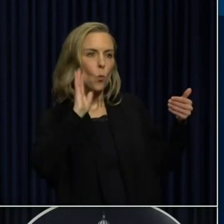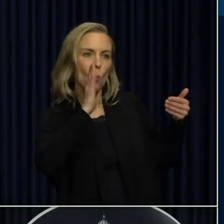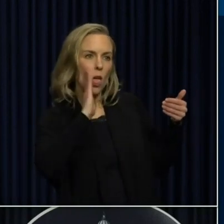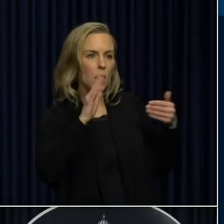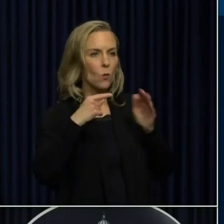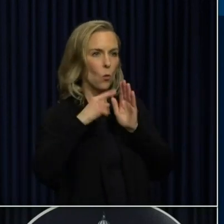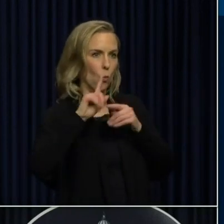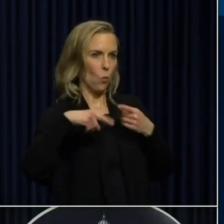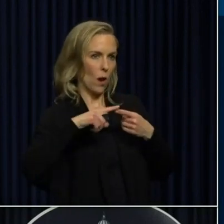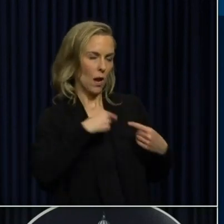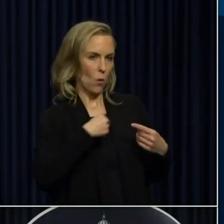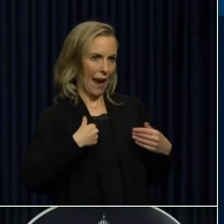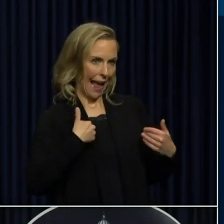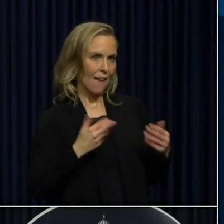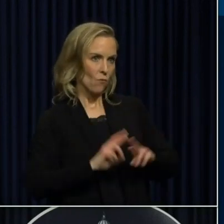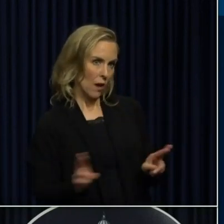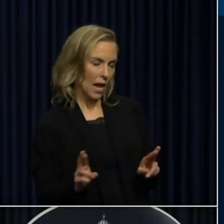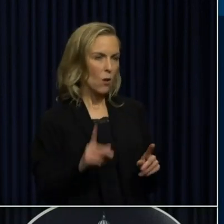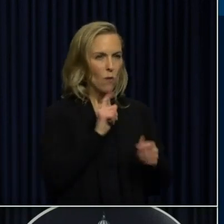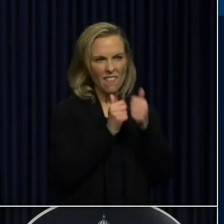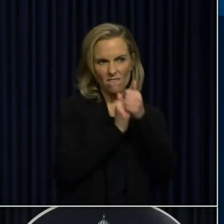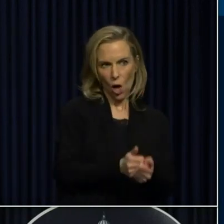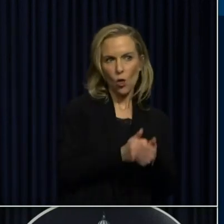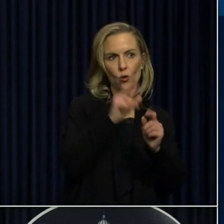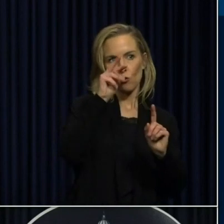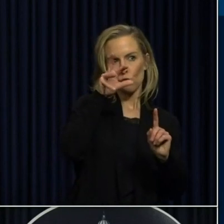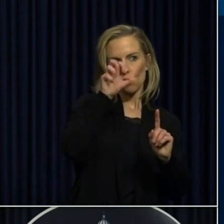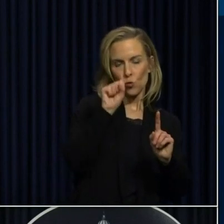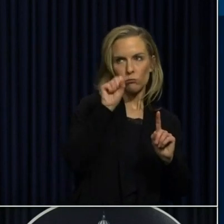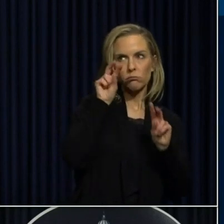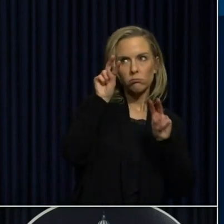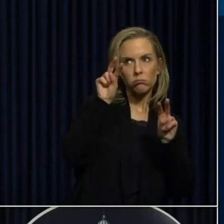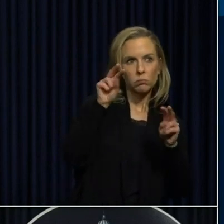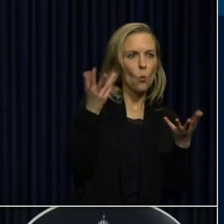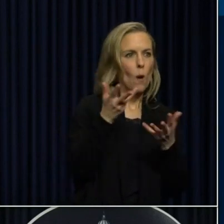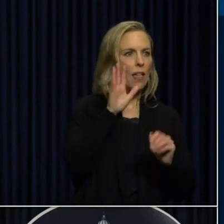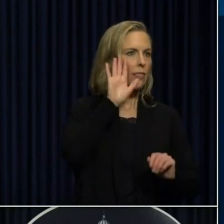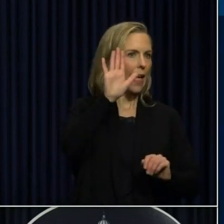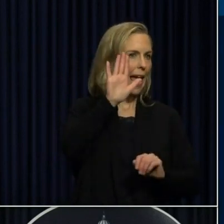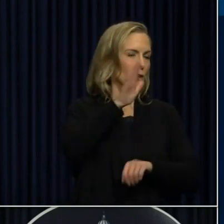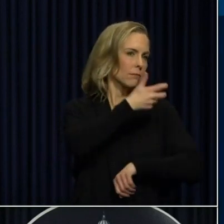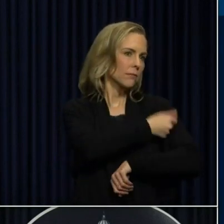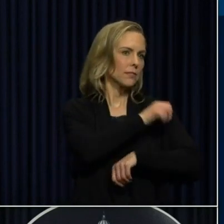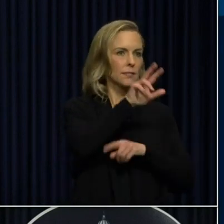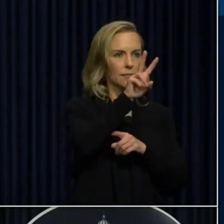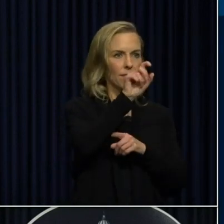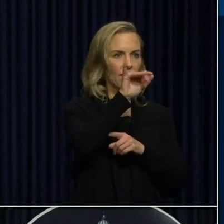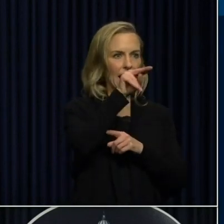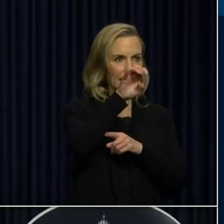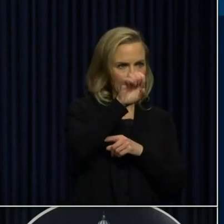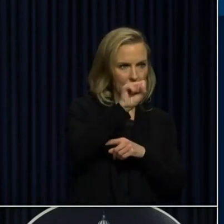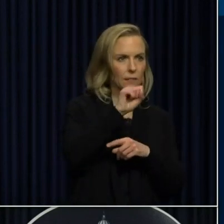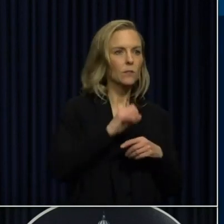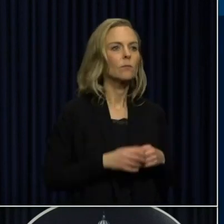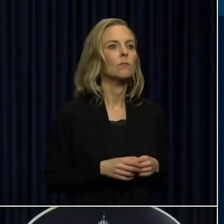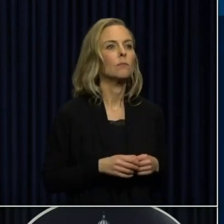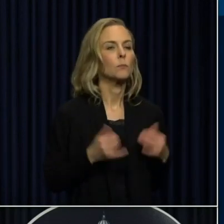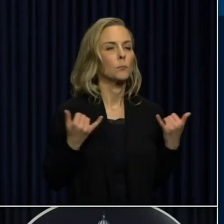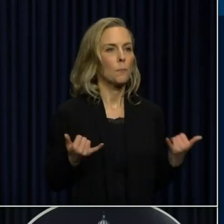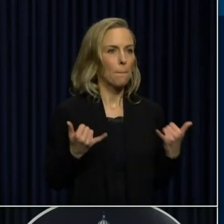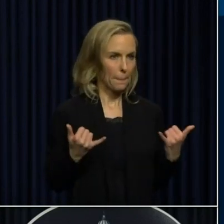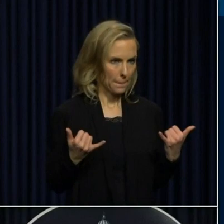out of our control, but we do want to follow the news and see where we are going on that. All